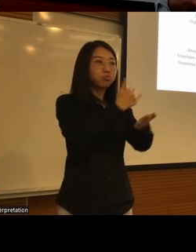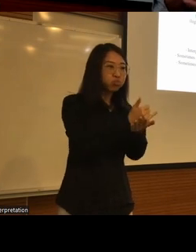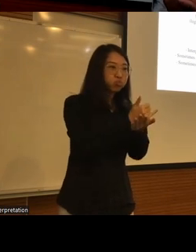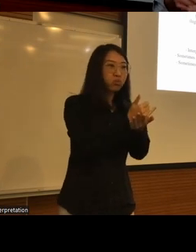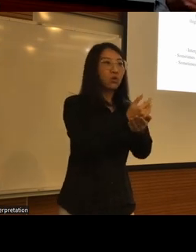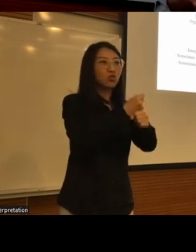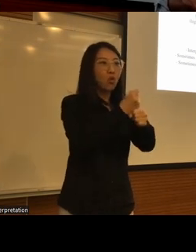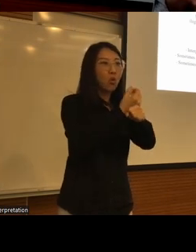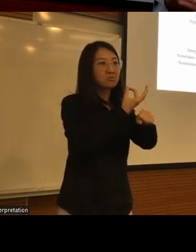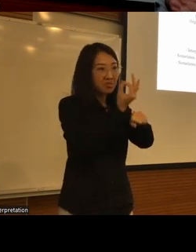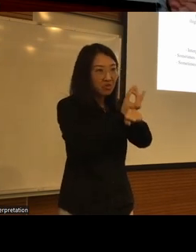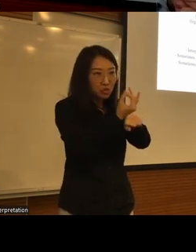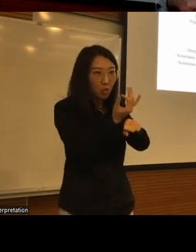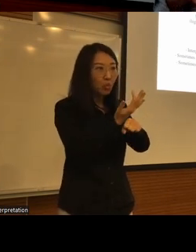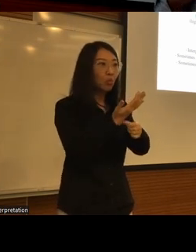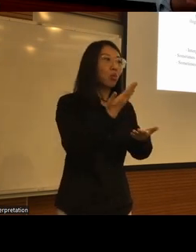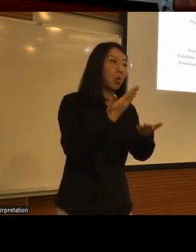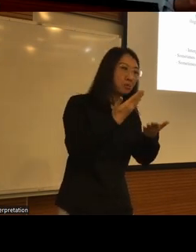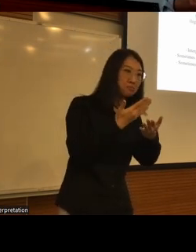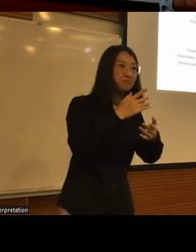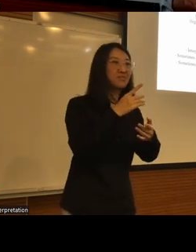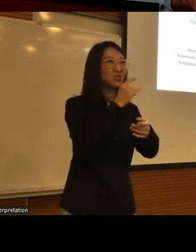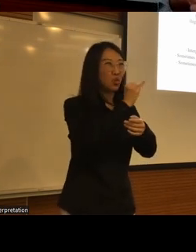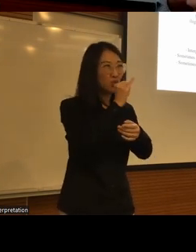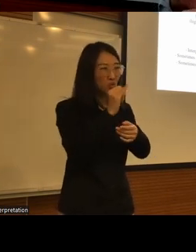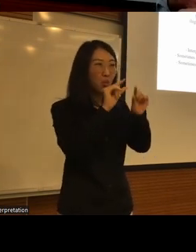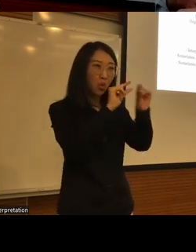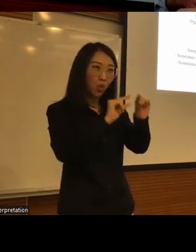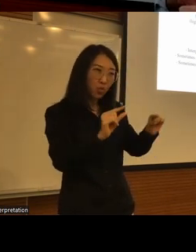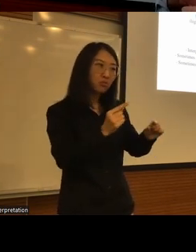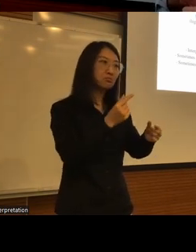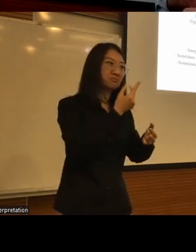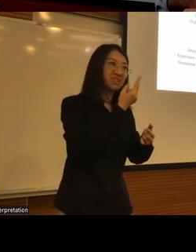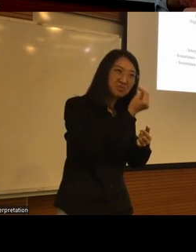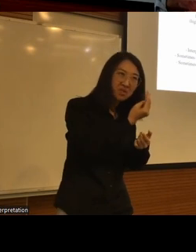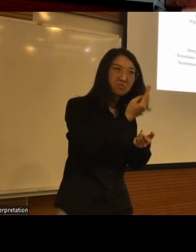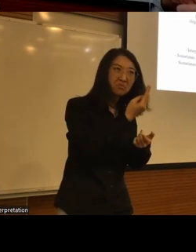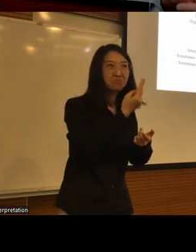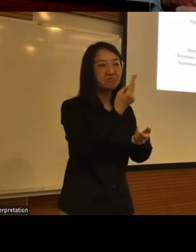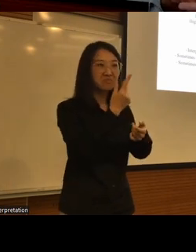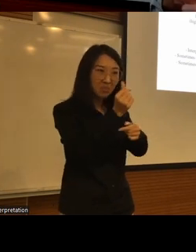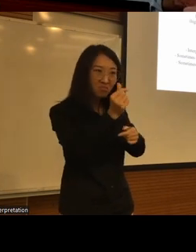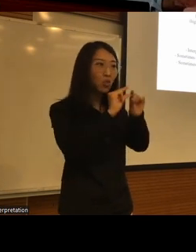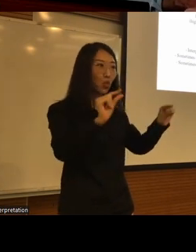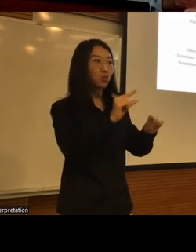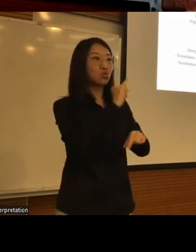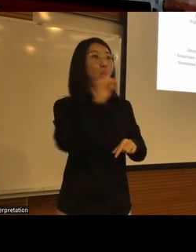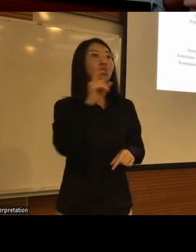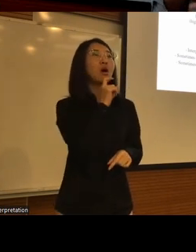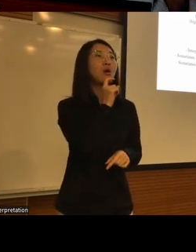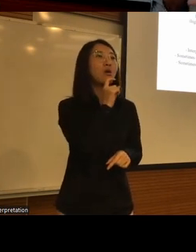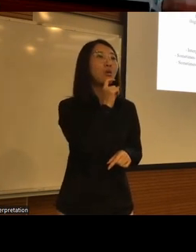could be 5 or 6 or 10 or 20 errors or omissions, or both. Again, this is